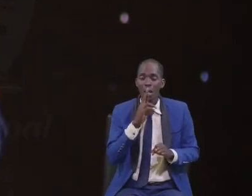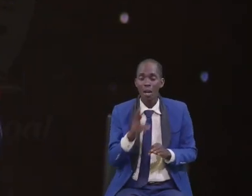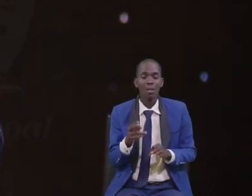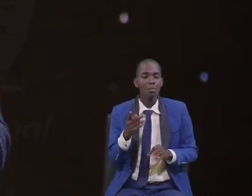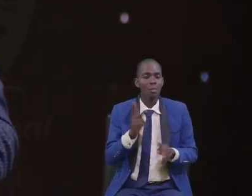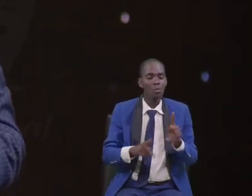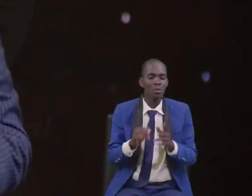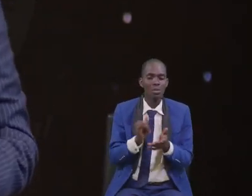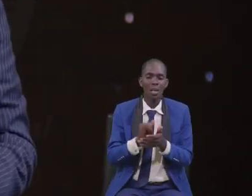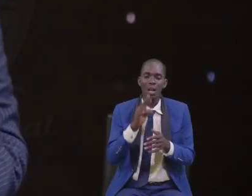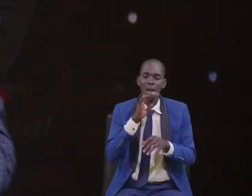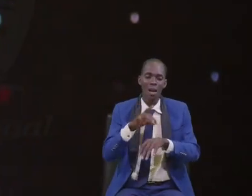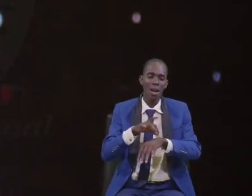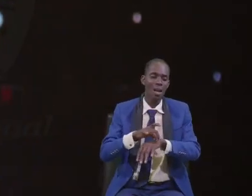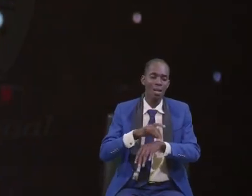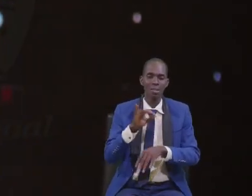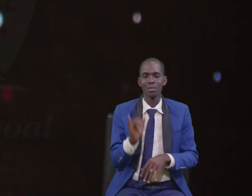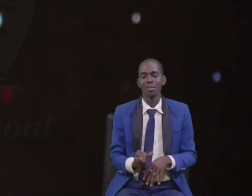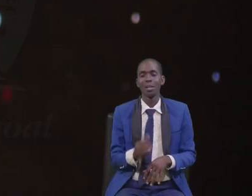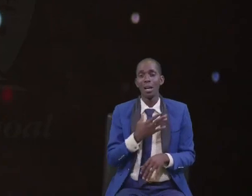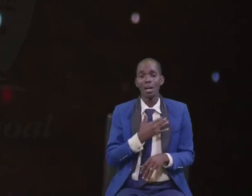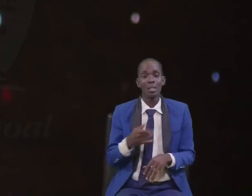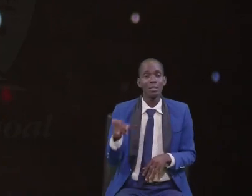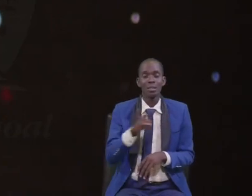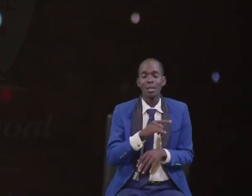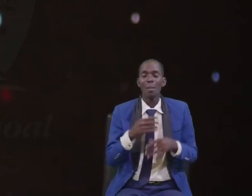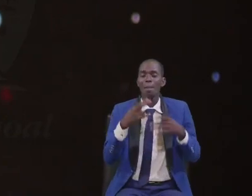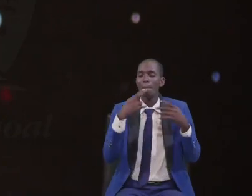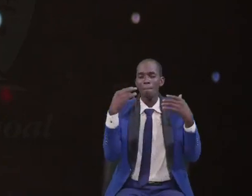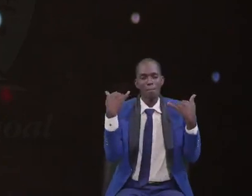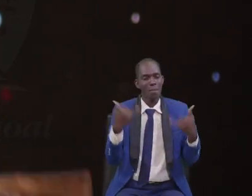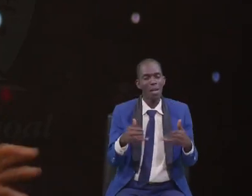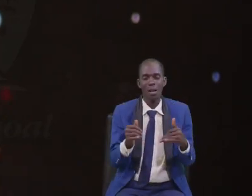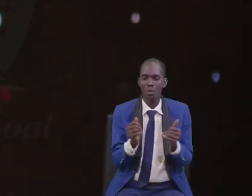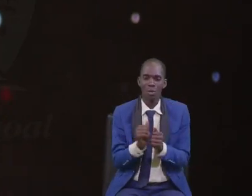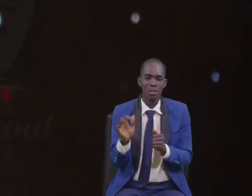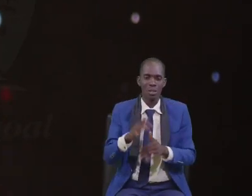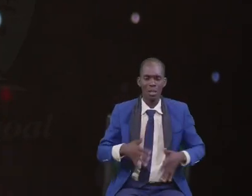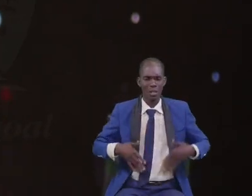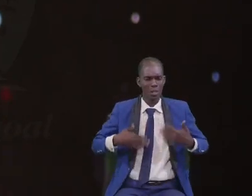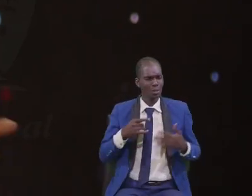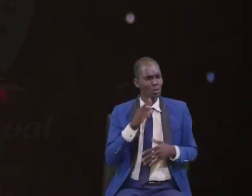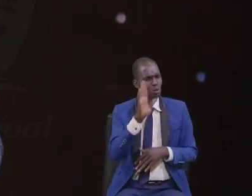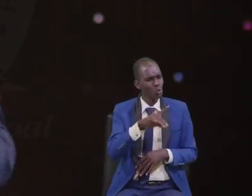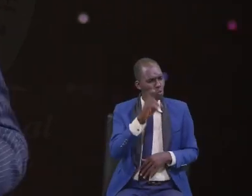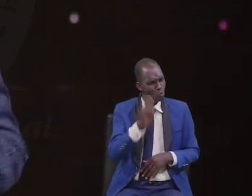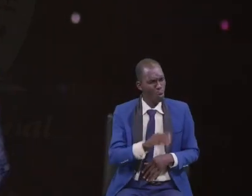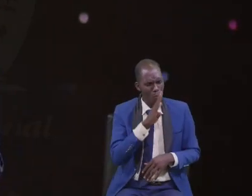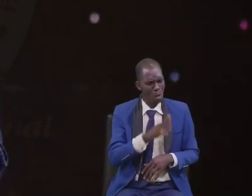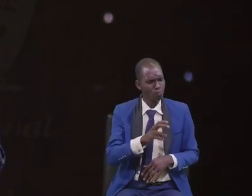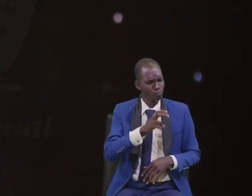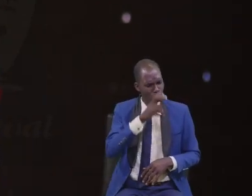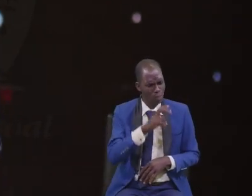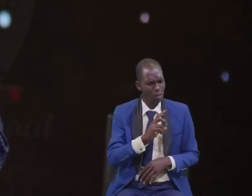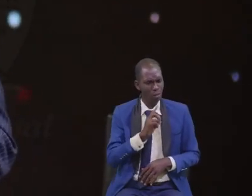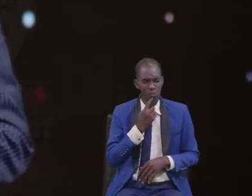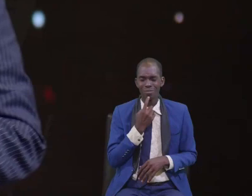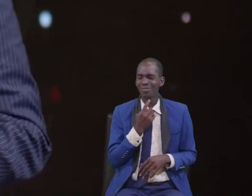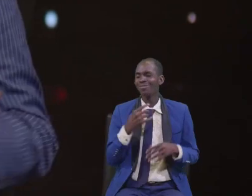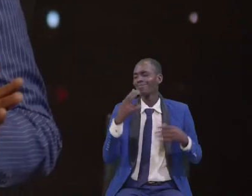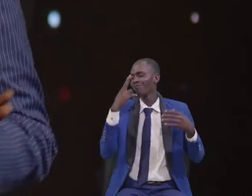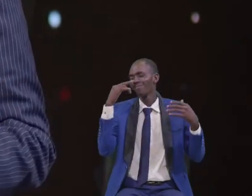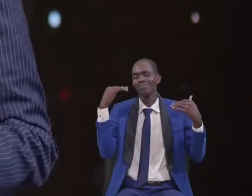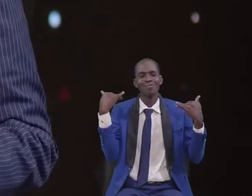the gambler. They gamble for their lives. They're not serious about anything. You cannot be